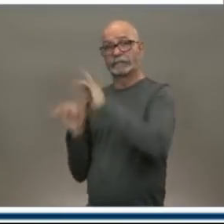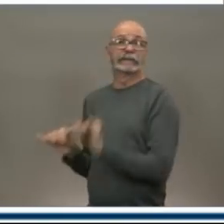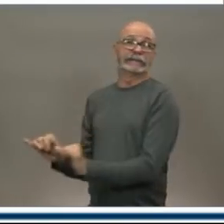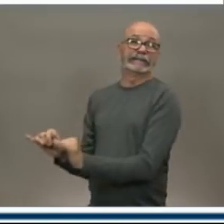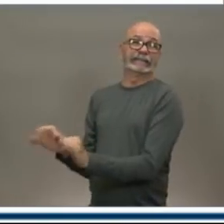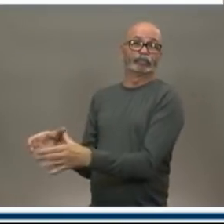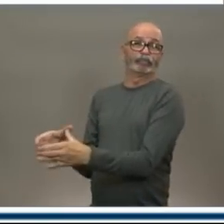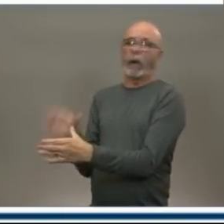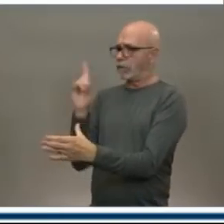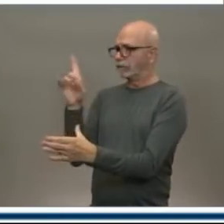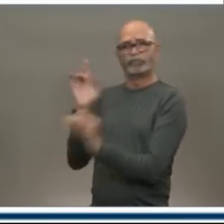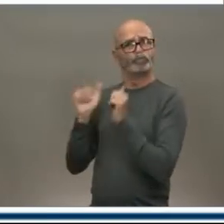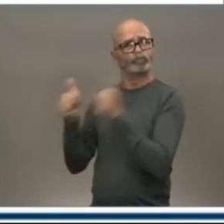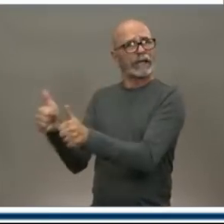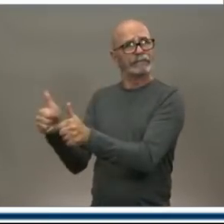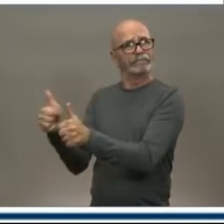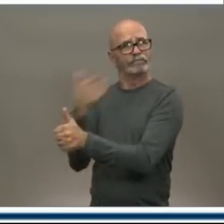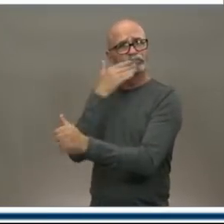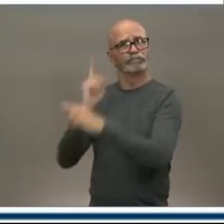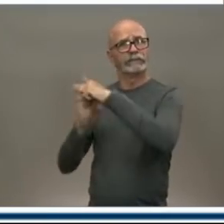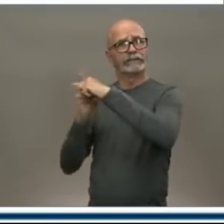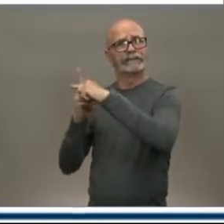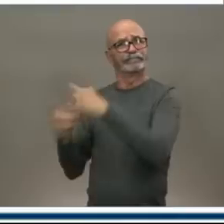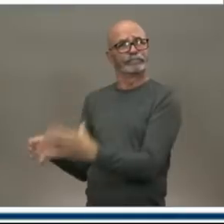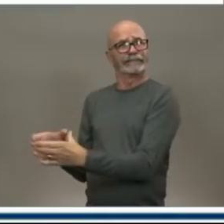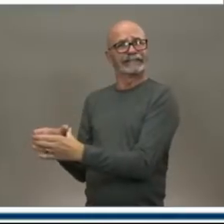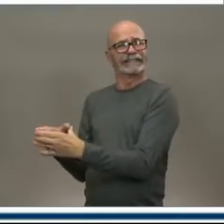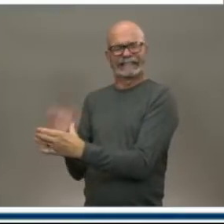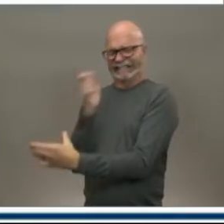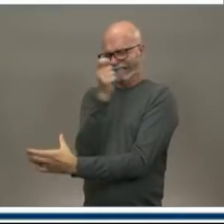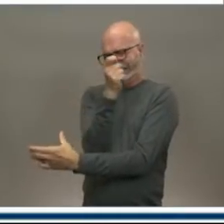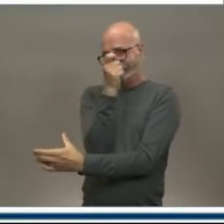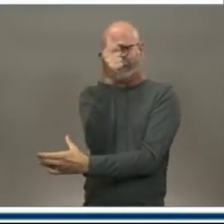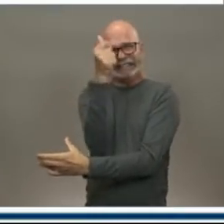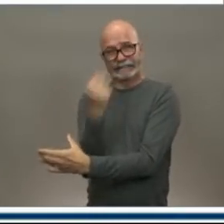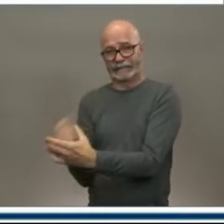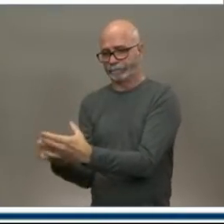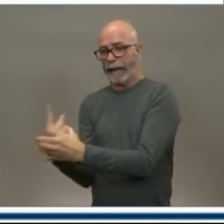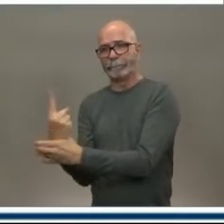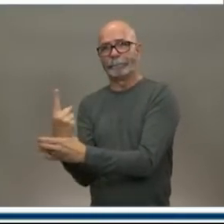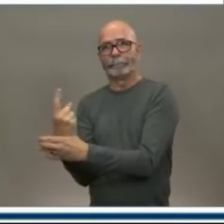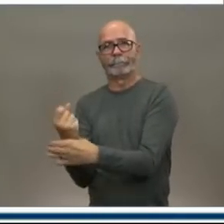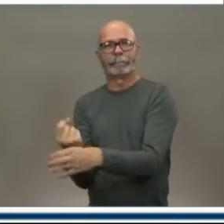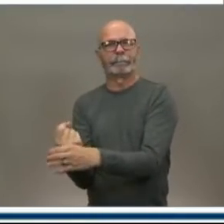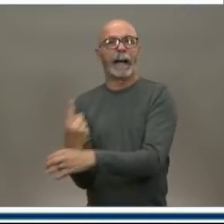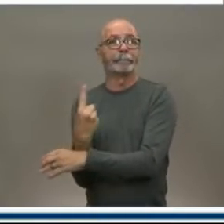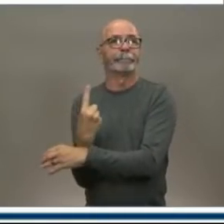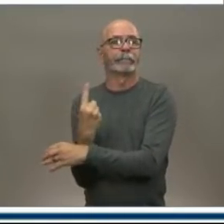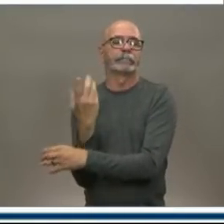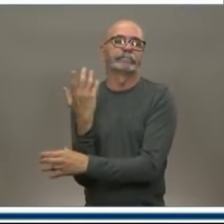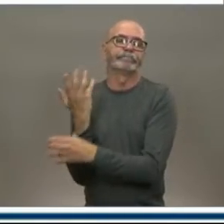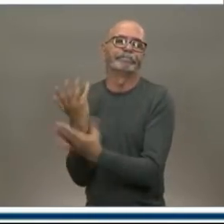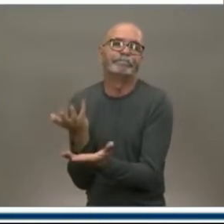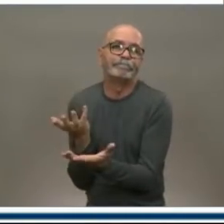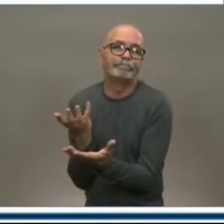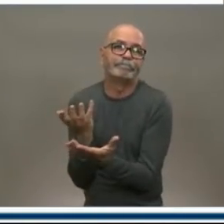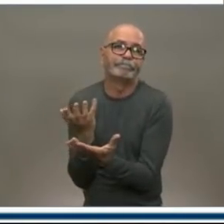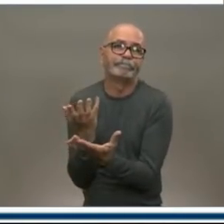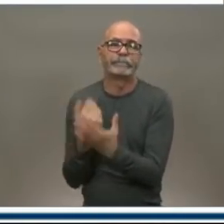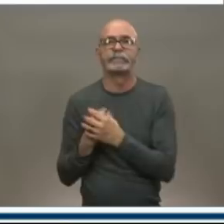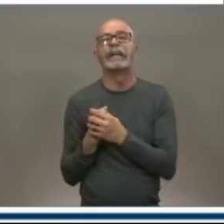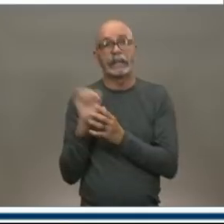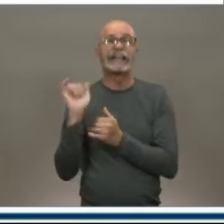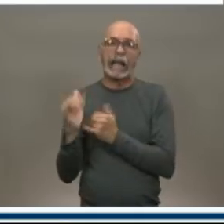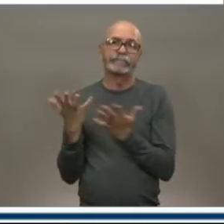quarantining. And as a result, there was few close contacts here in Nova Scotia. So the quarantine does